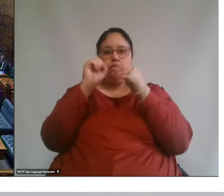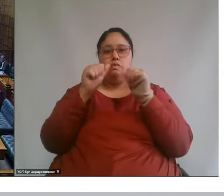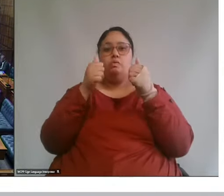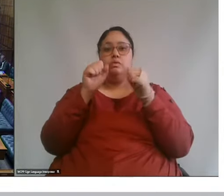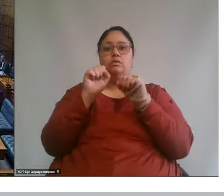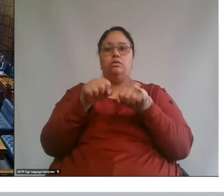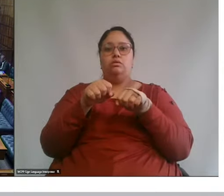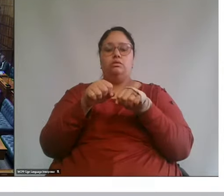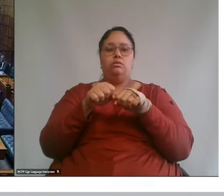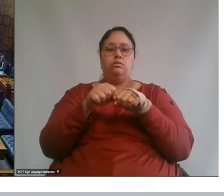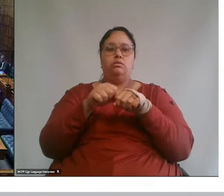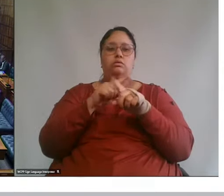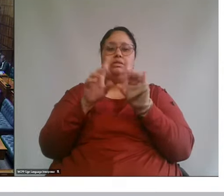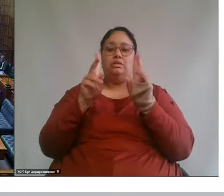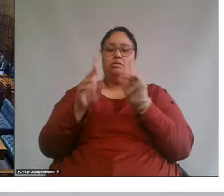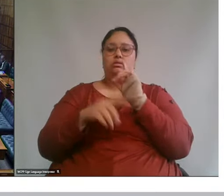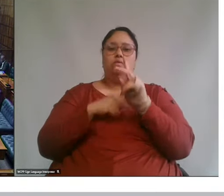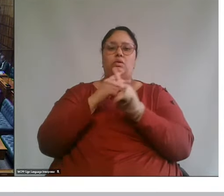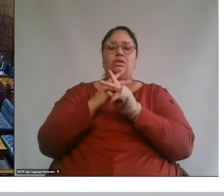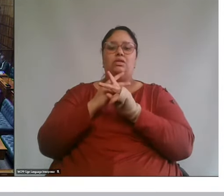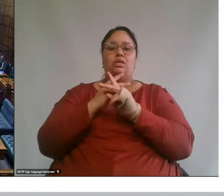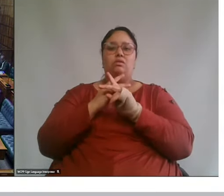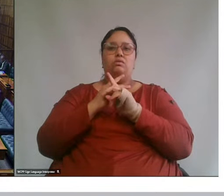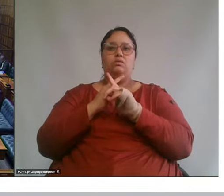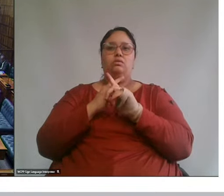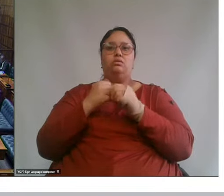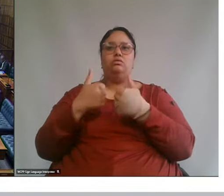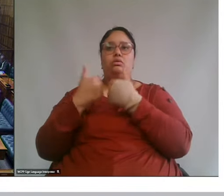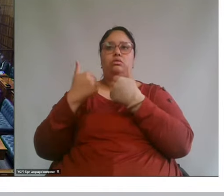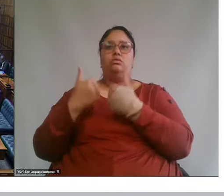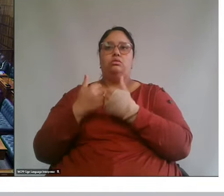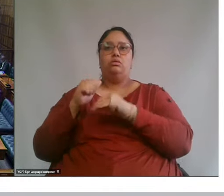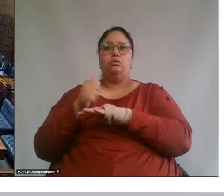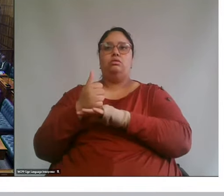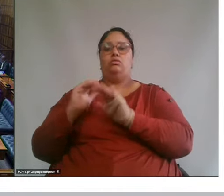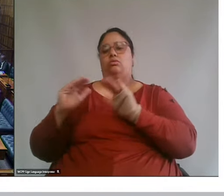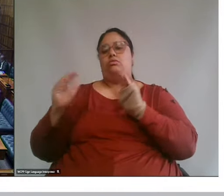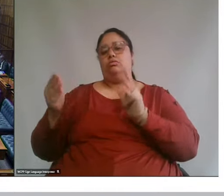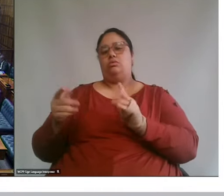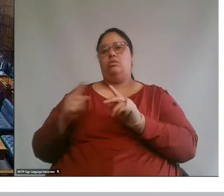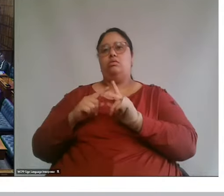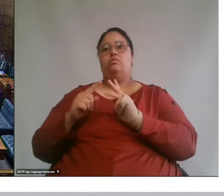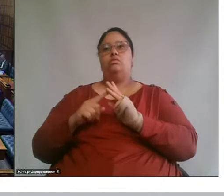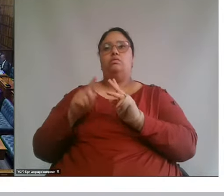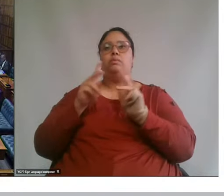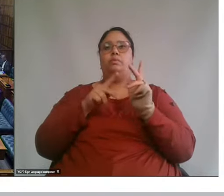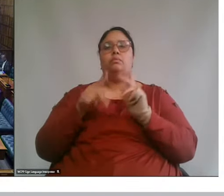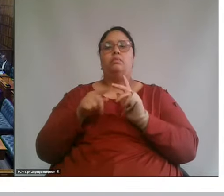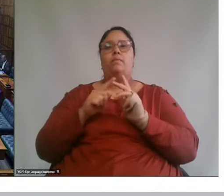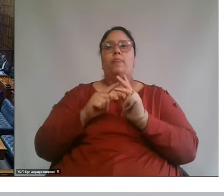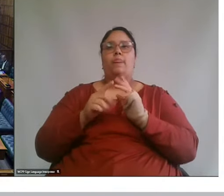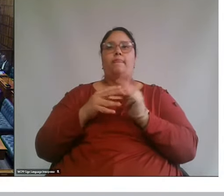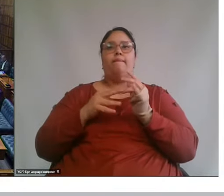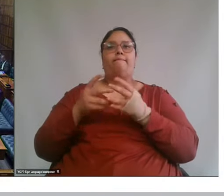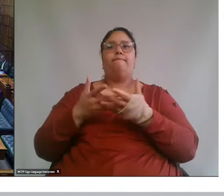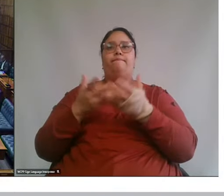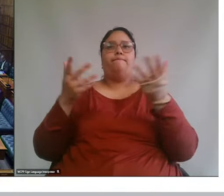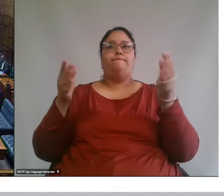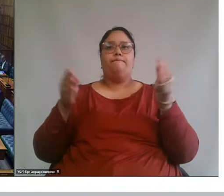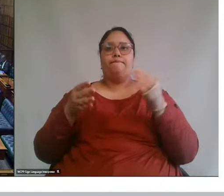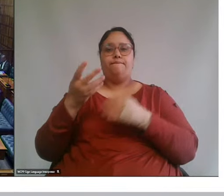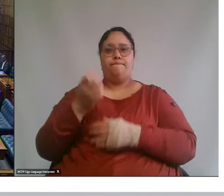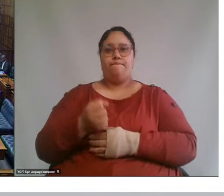is it has those kind of challenges because even when they're sitting in the shelves in in pi and pay or anywhere else you know between